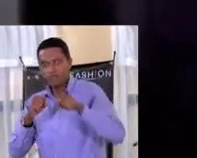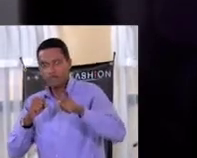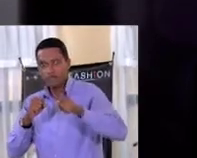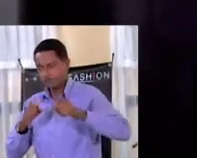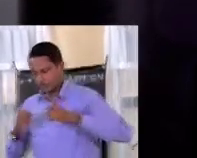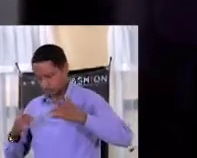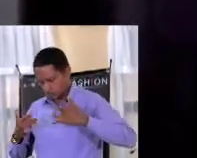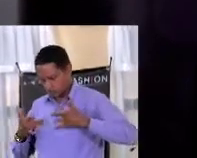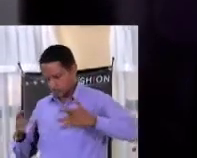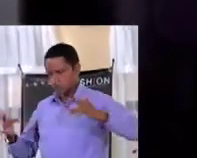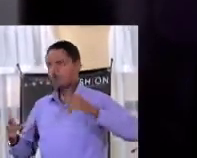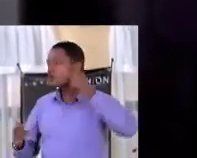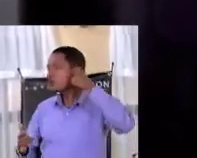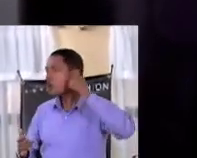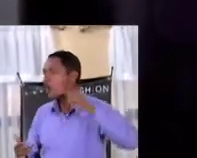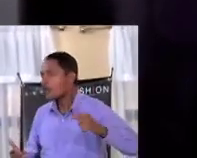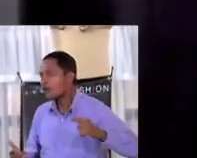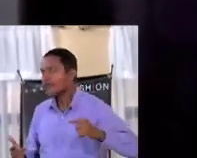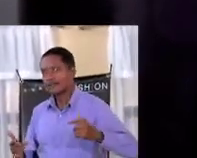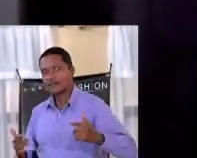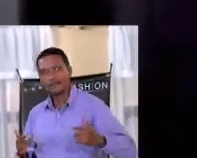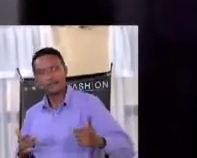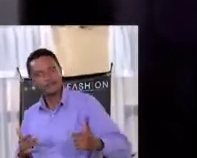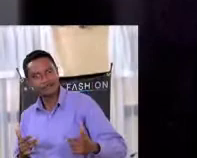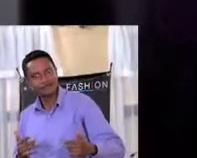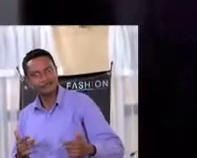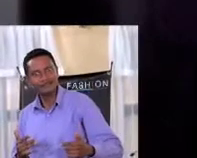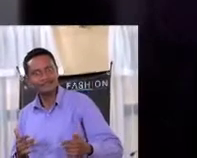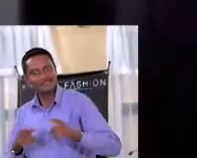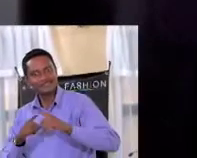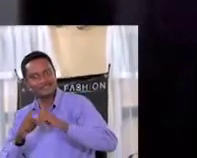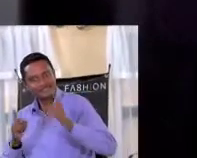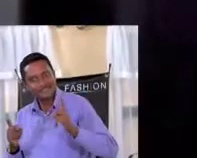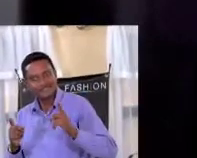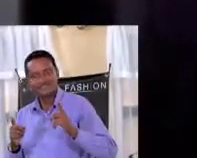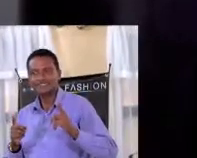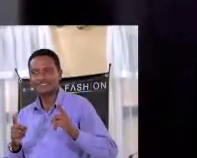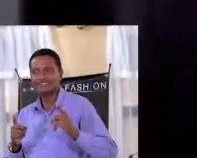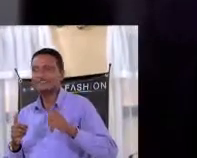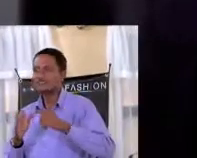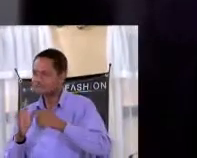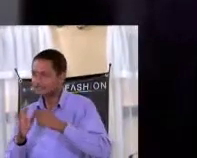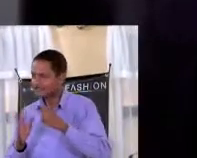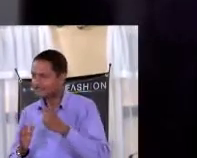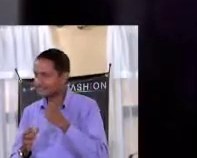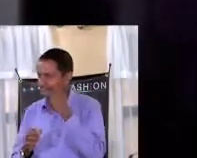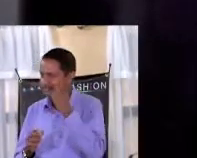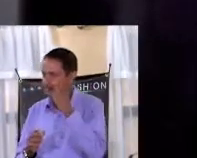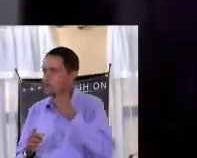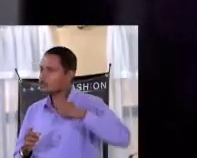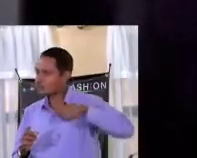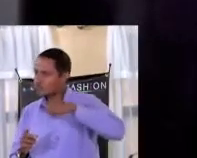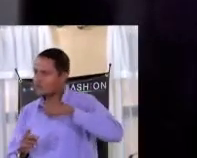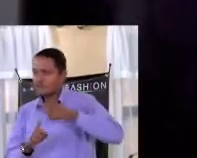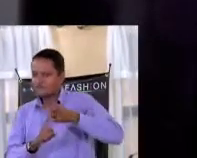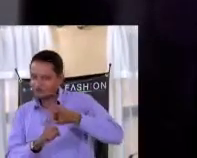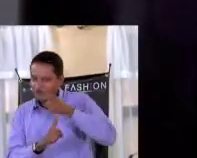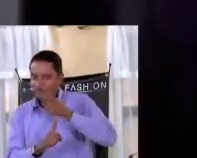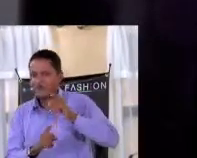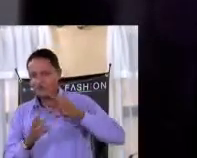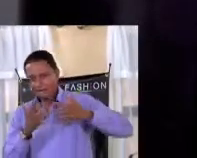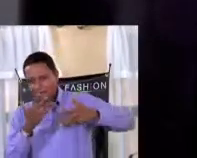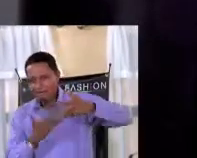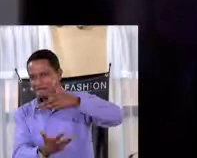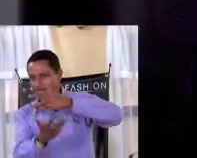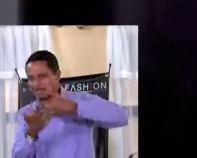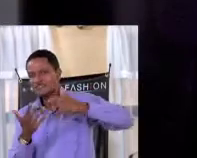evolution of us claiming that we have a style because we came out of this mixed potpourri.